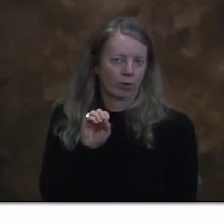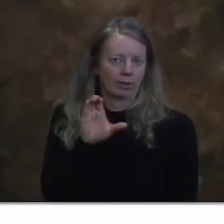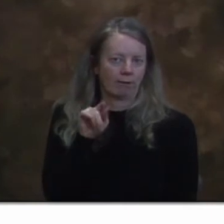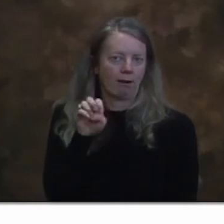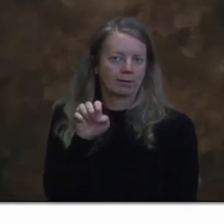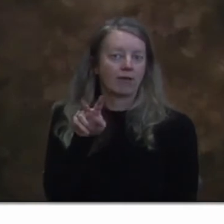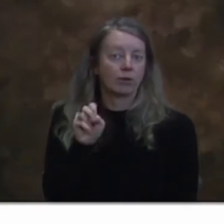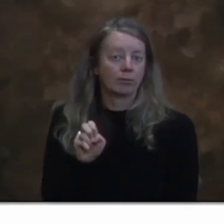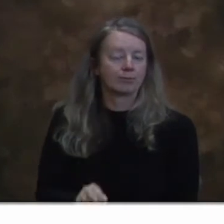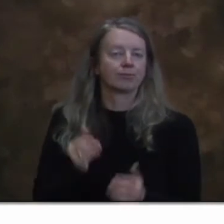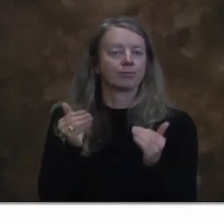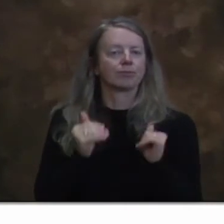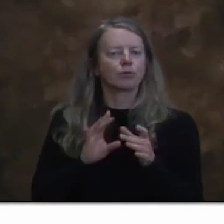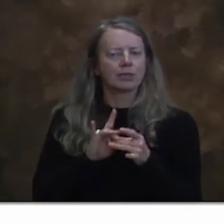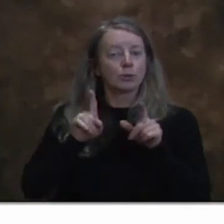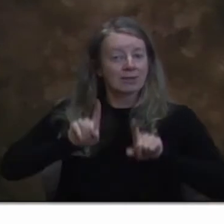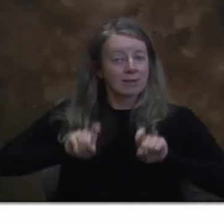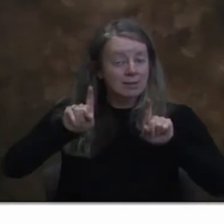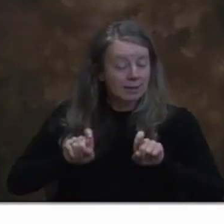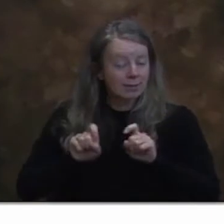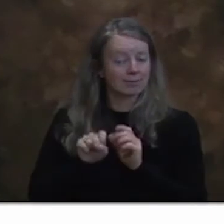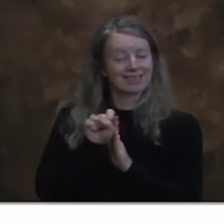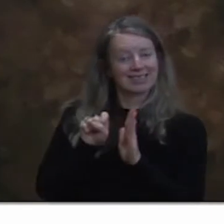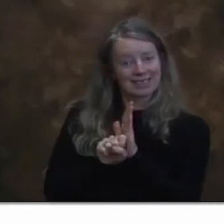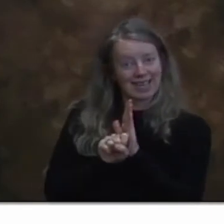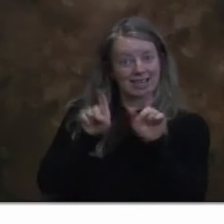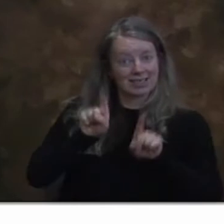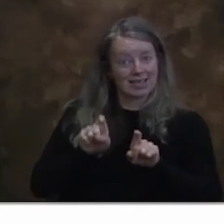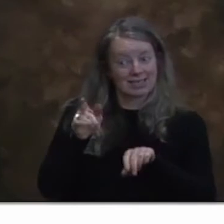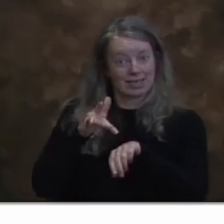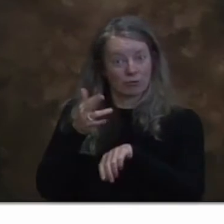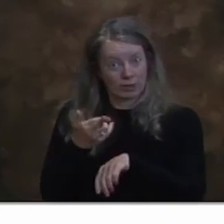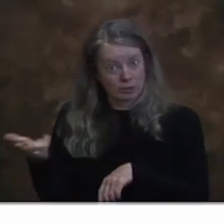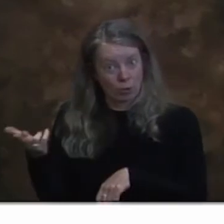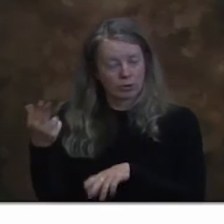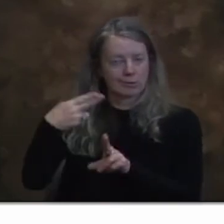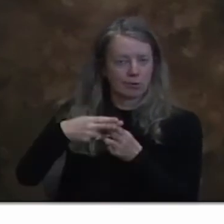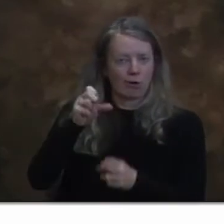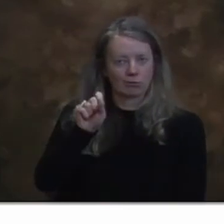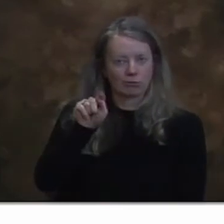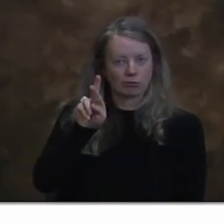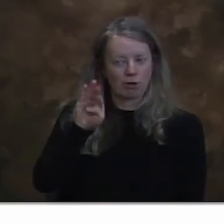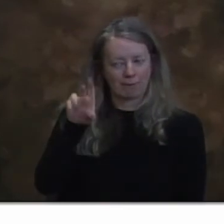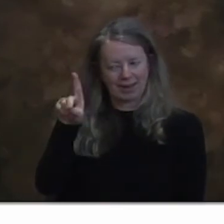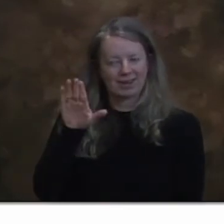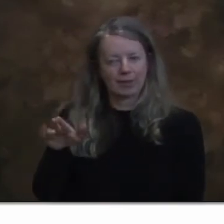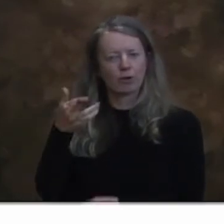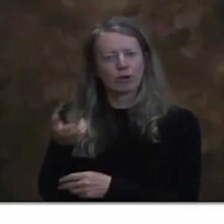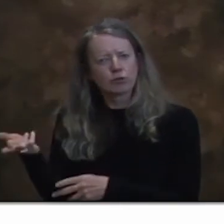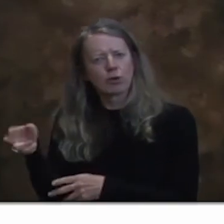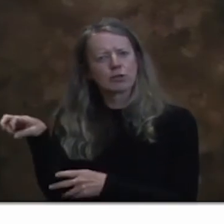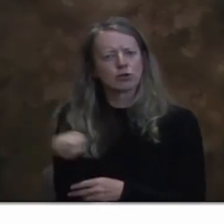In terms of the testing efforts, the state testing resource StarMed has migrated all of their testing services now over to the Asheville